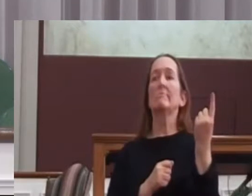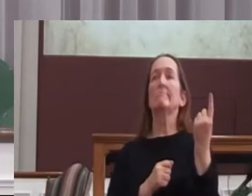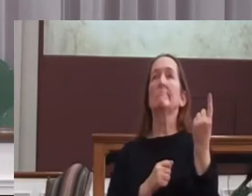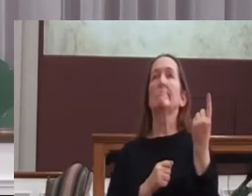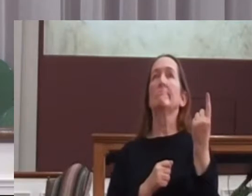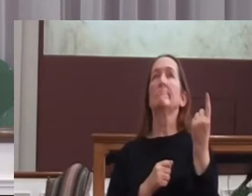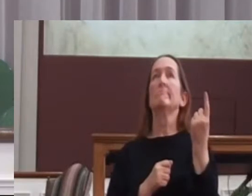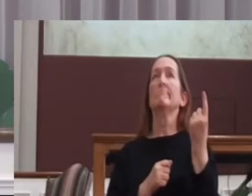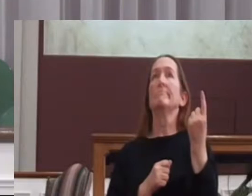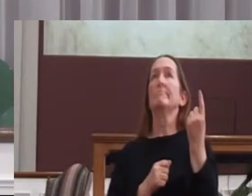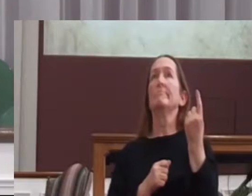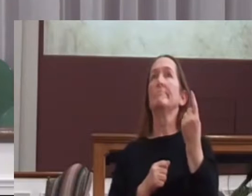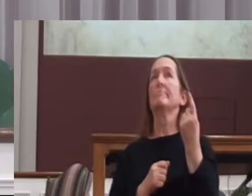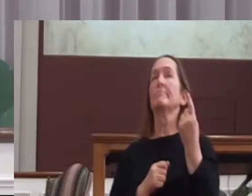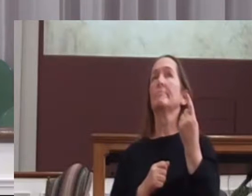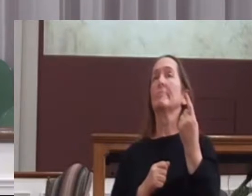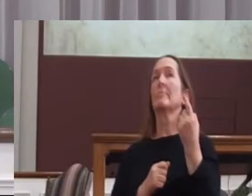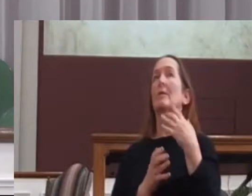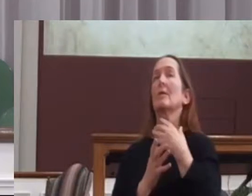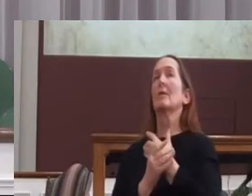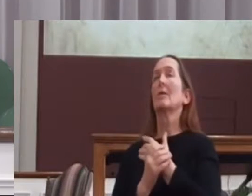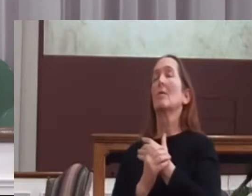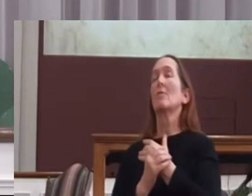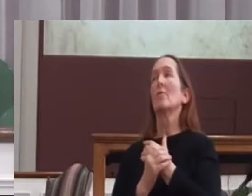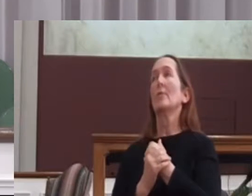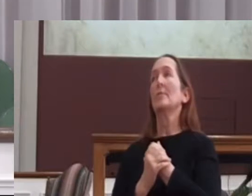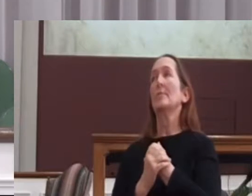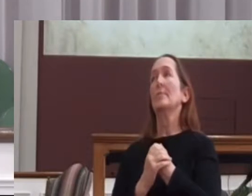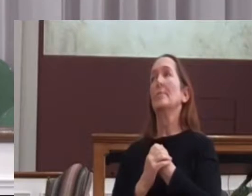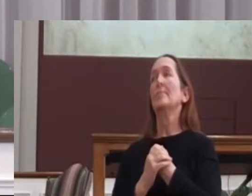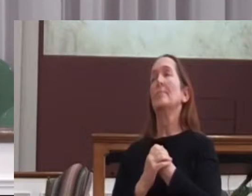be taken away by anyone.